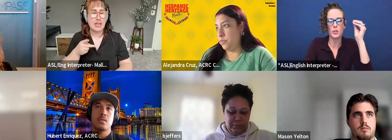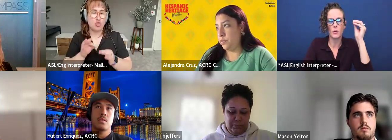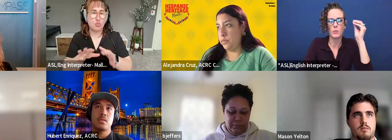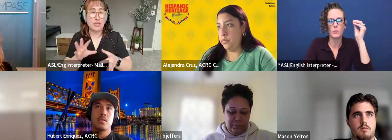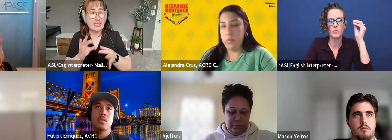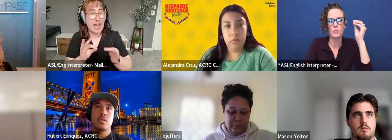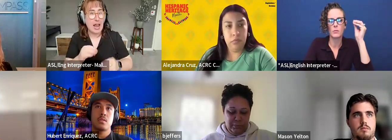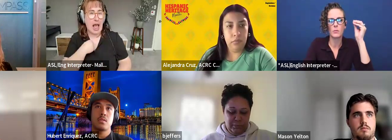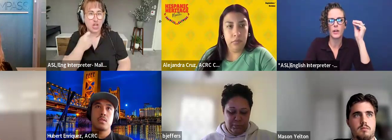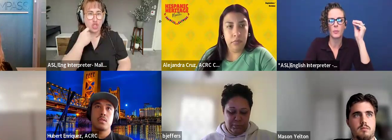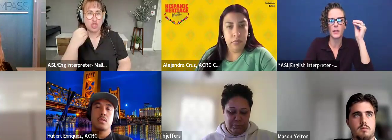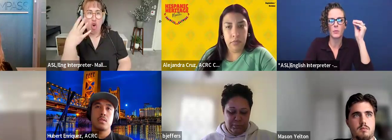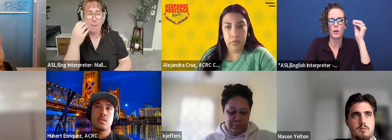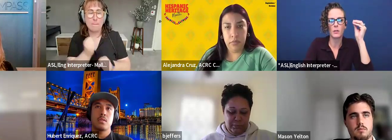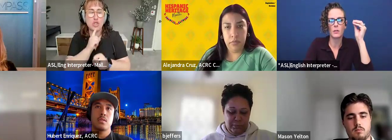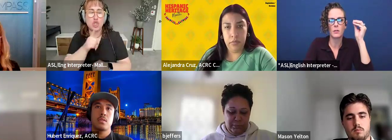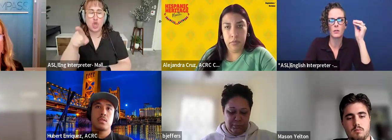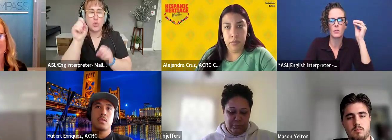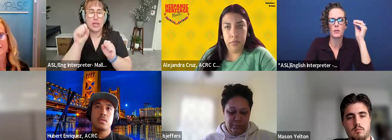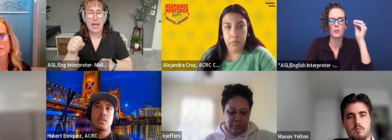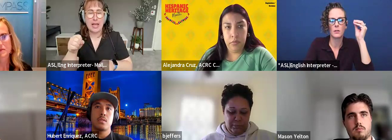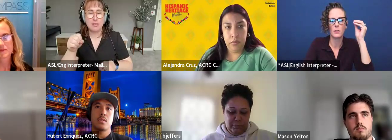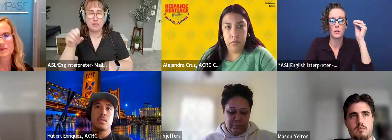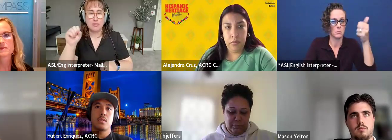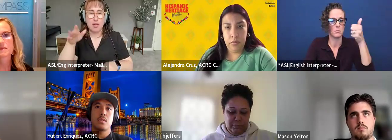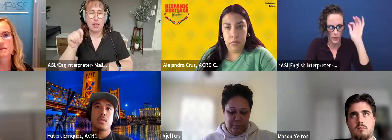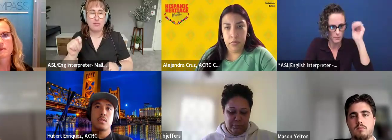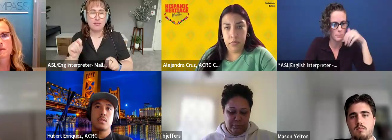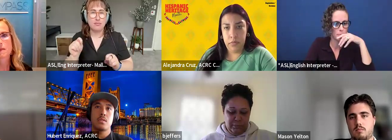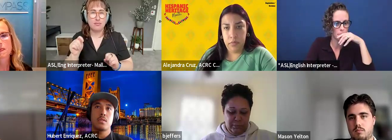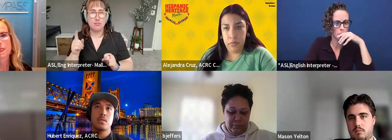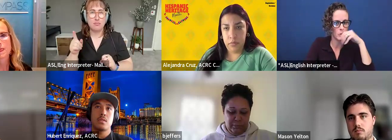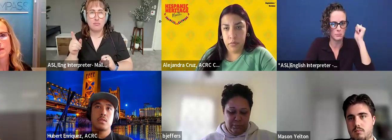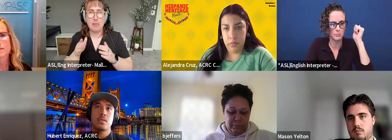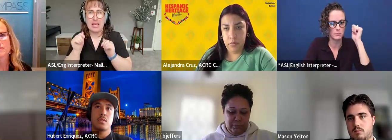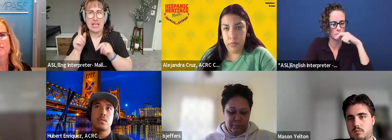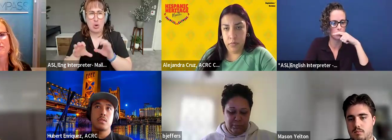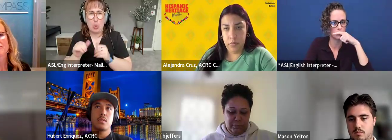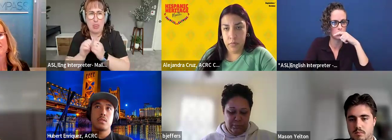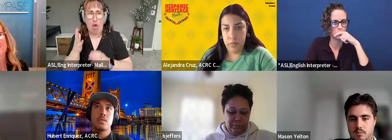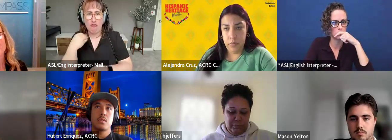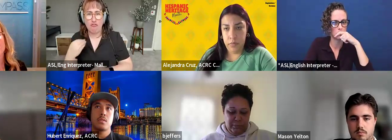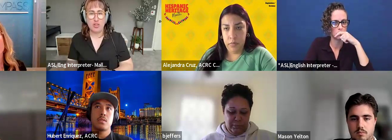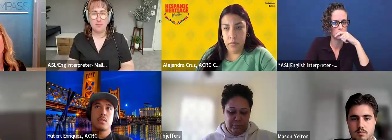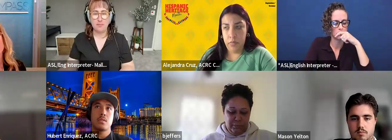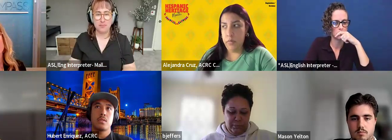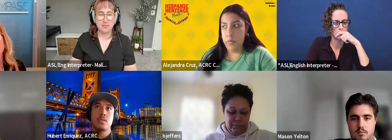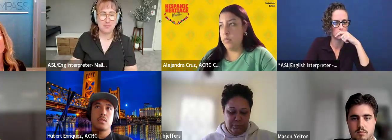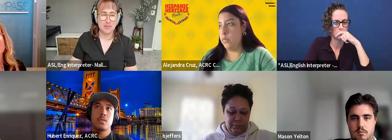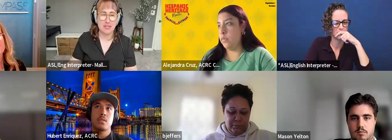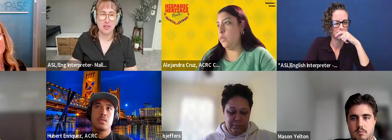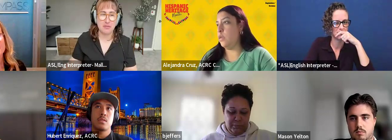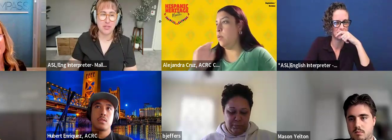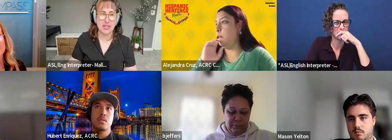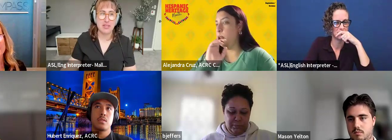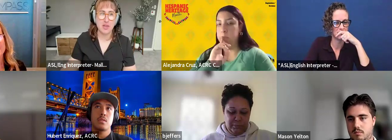have been able to do so without my camera on. Okay, just one Okay. second. Thank you so much. Okay, and then